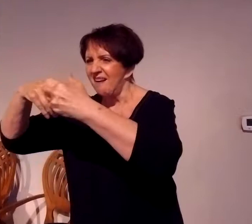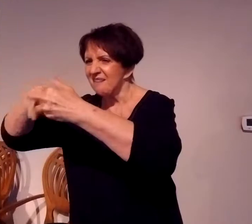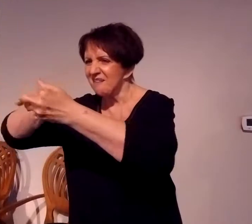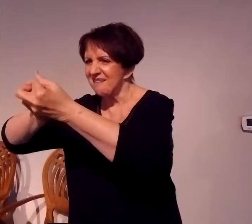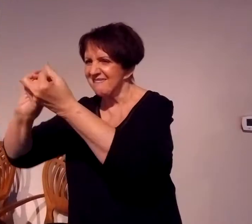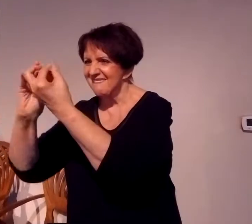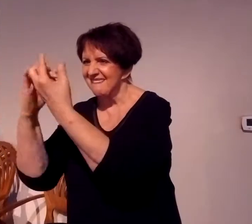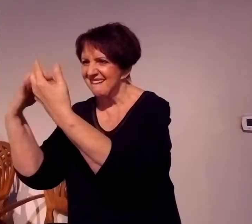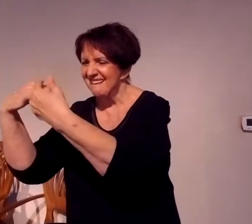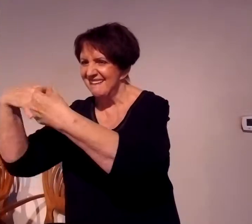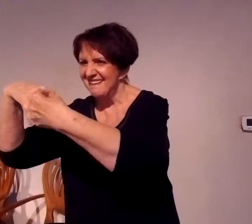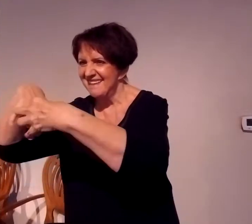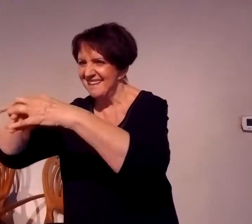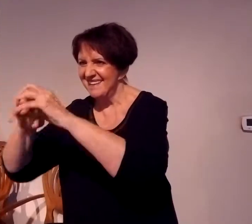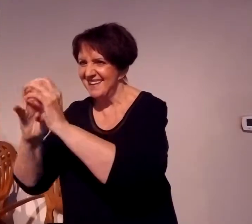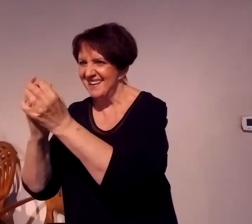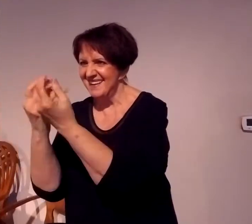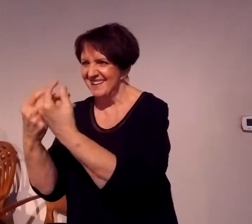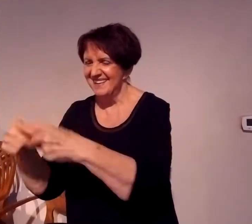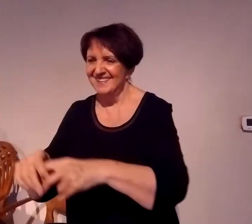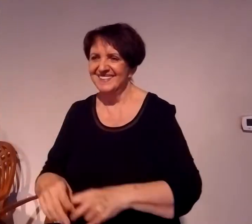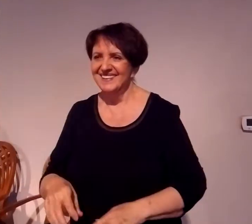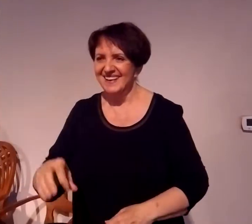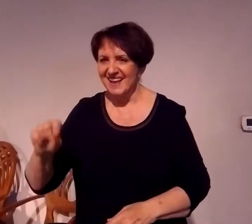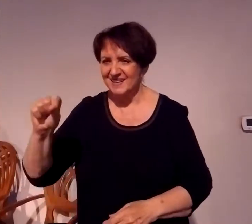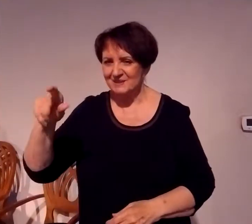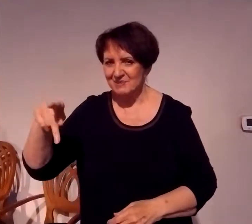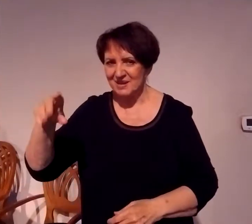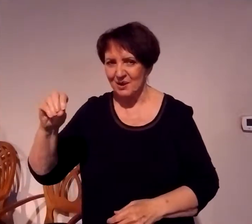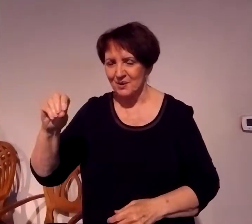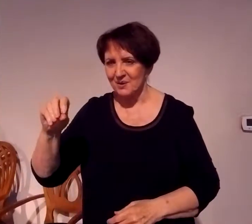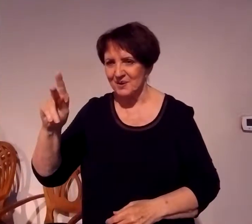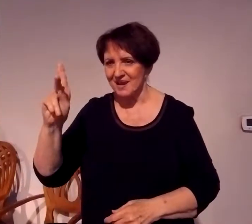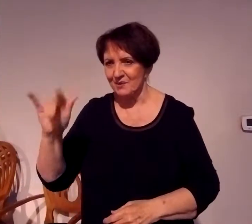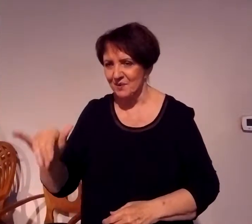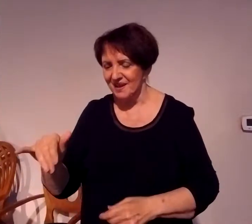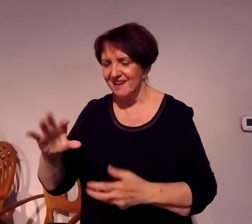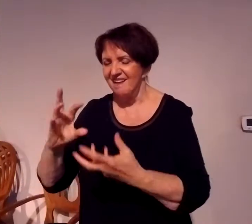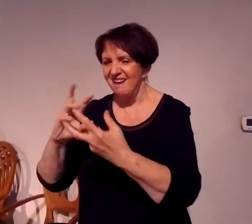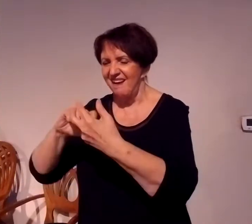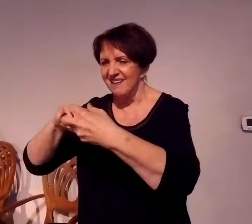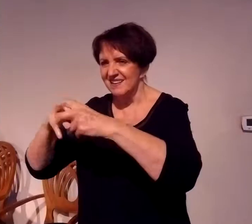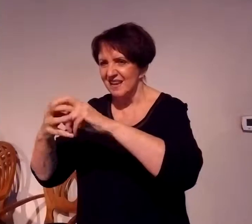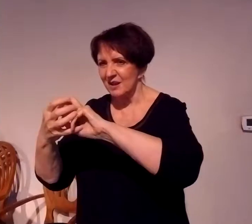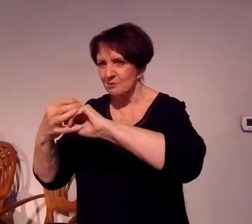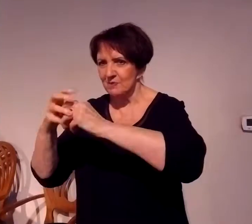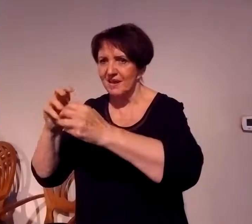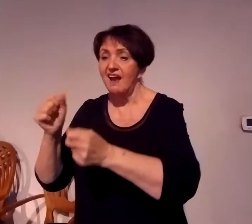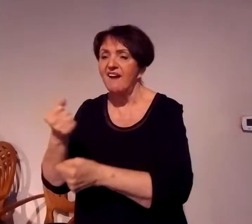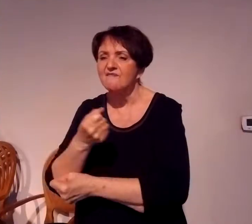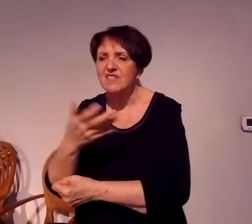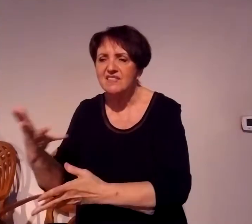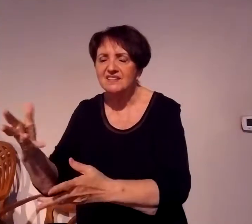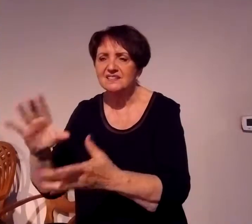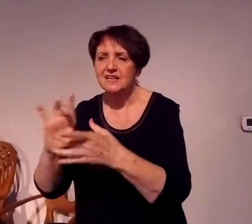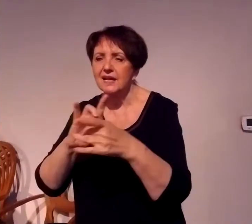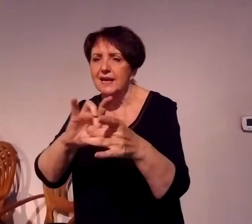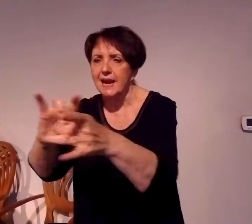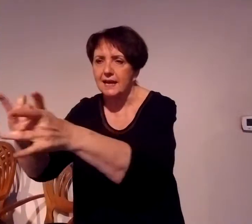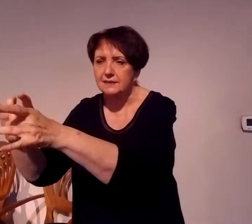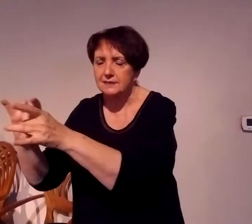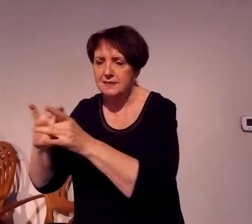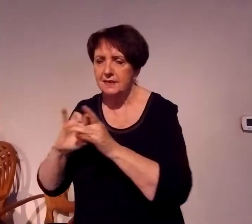term. Spooky entanglement. Everything is connected to everything else.